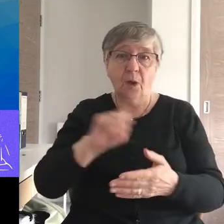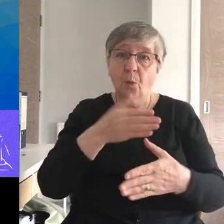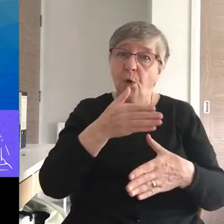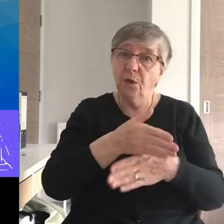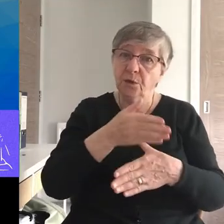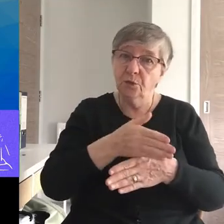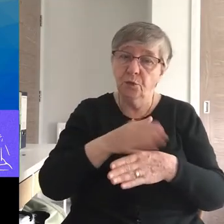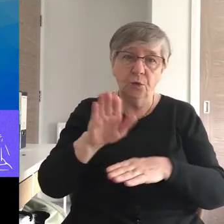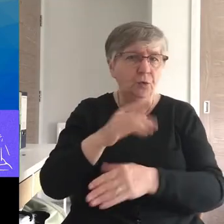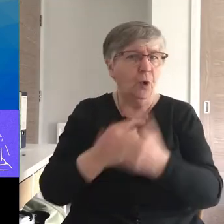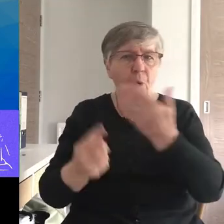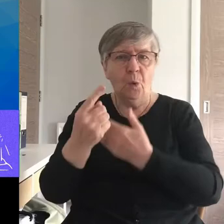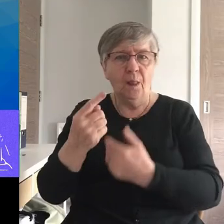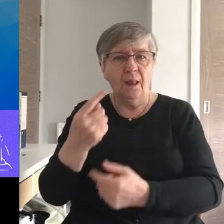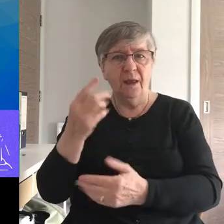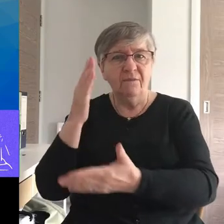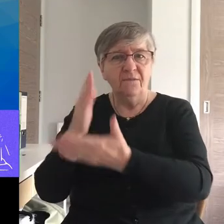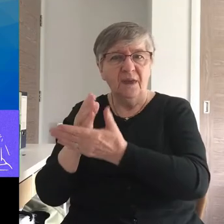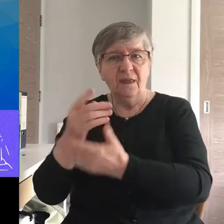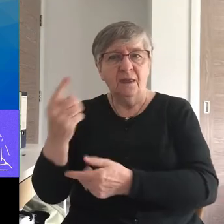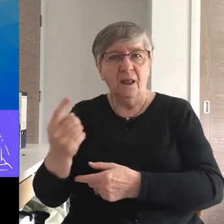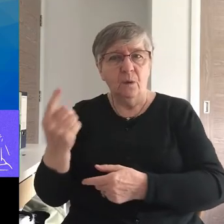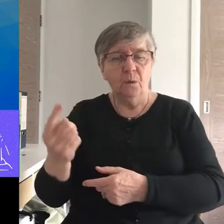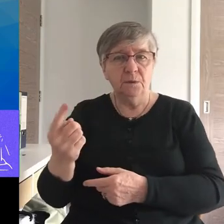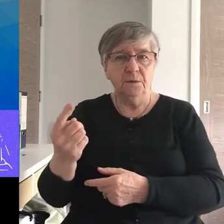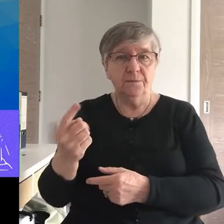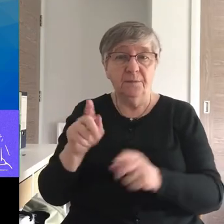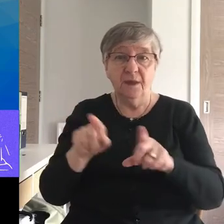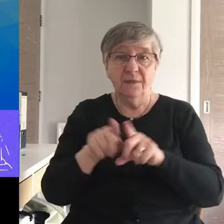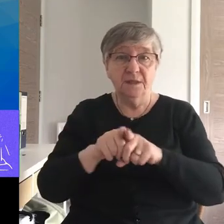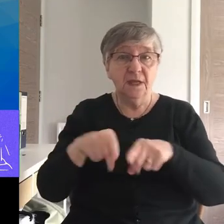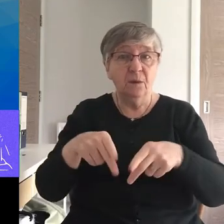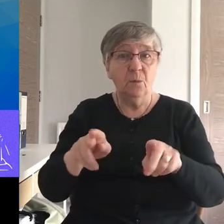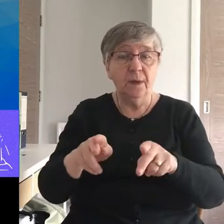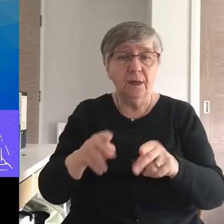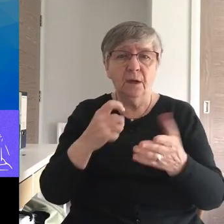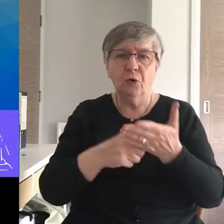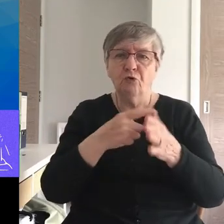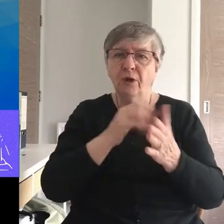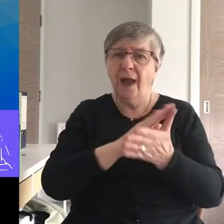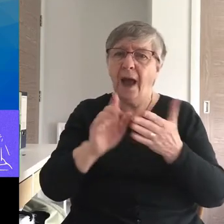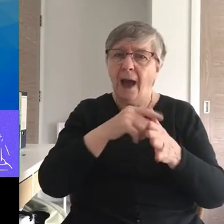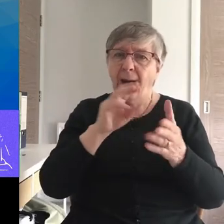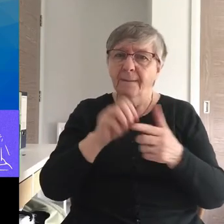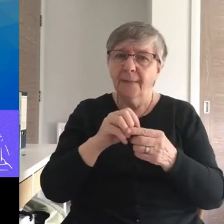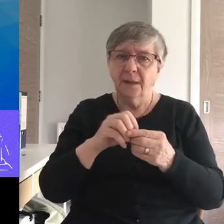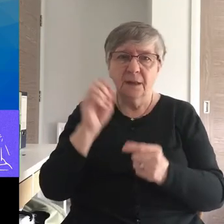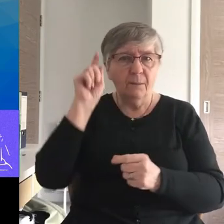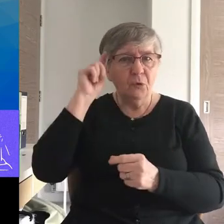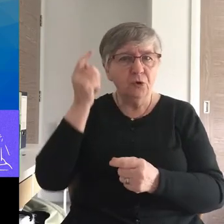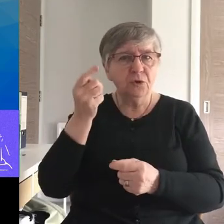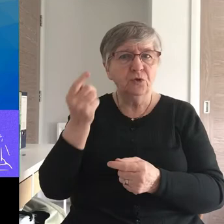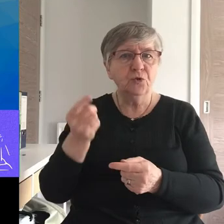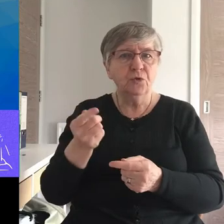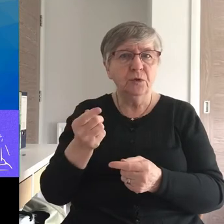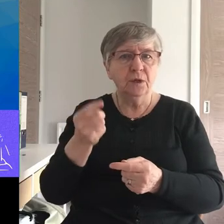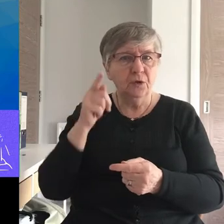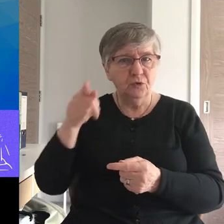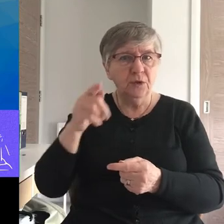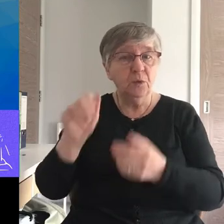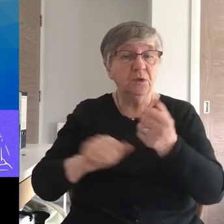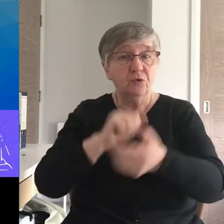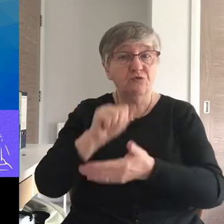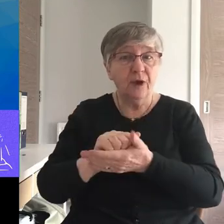not by faith alone. In the same way, was not even Rahab the prostitute considered righteous for what she